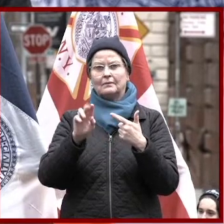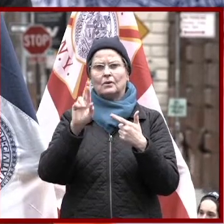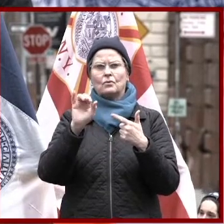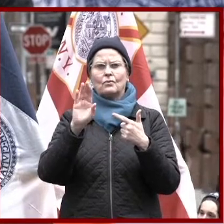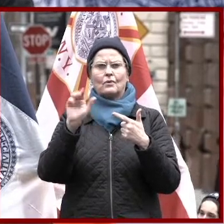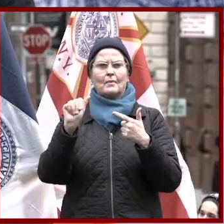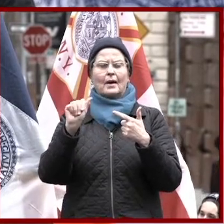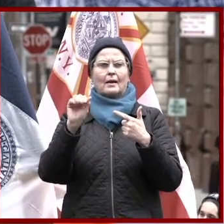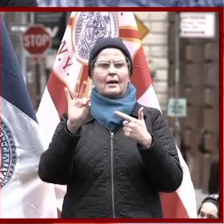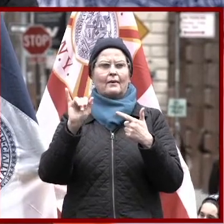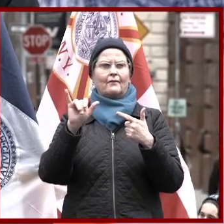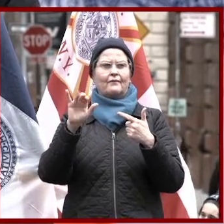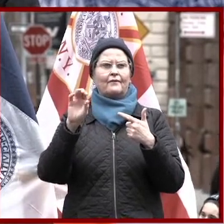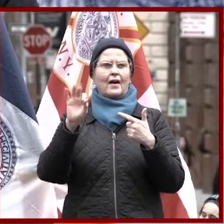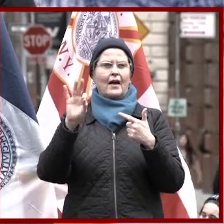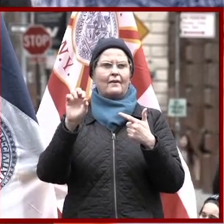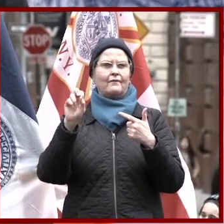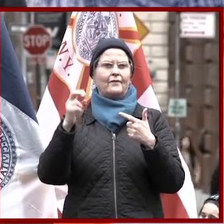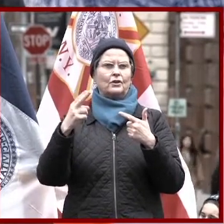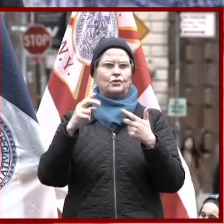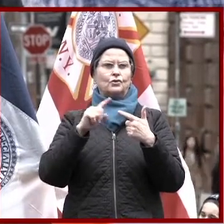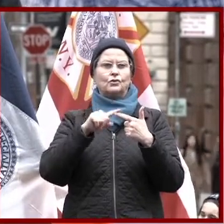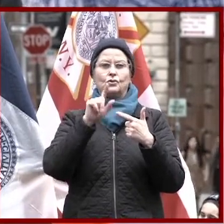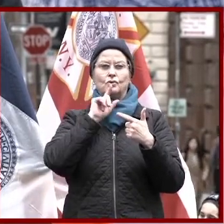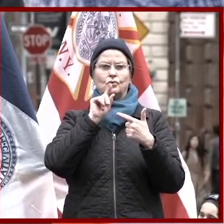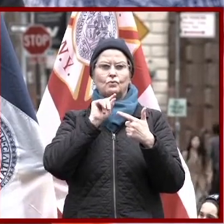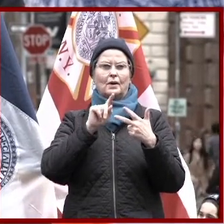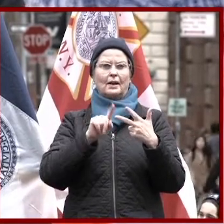Rebecca Fibish, age 20.